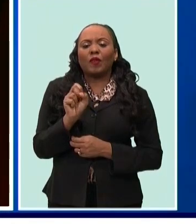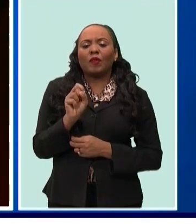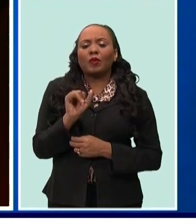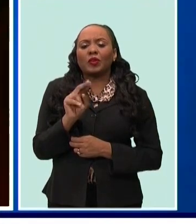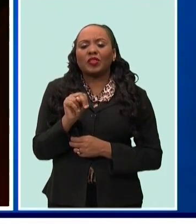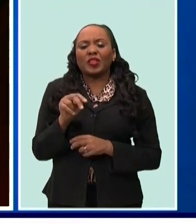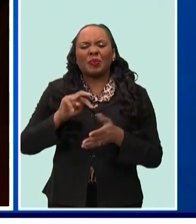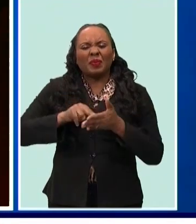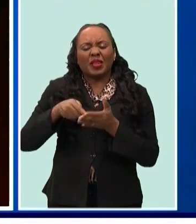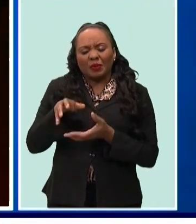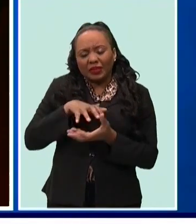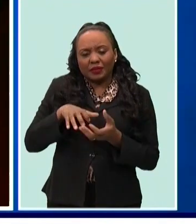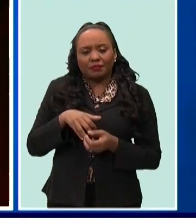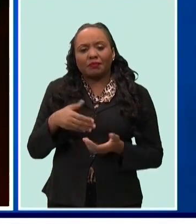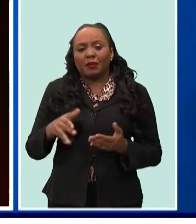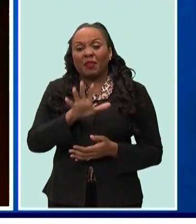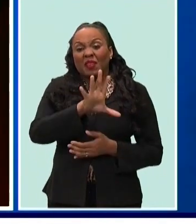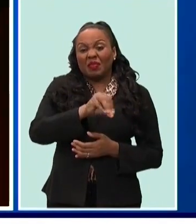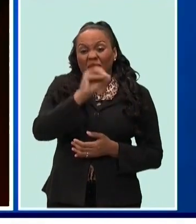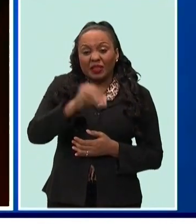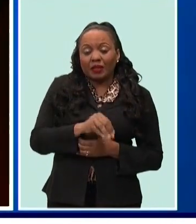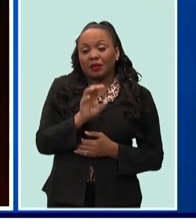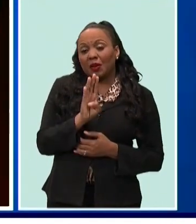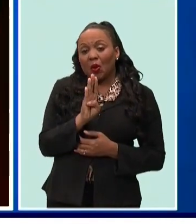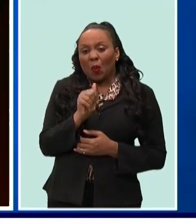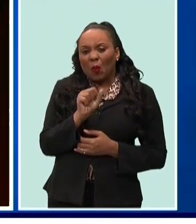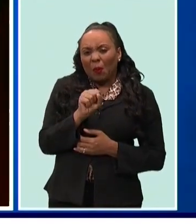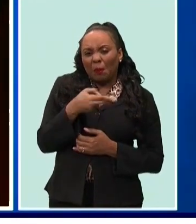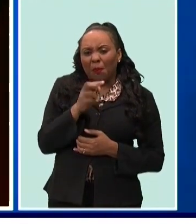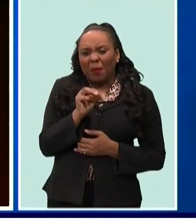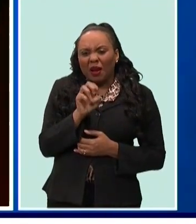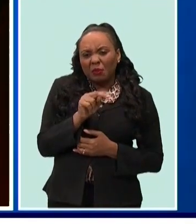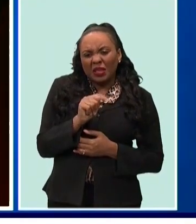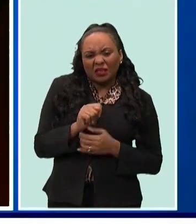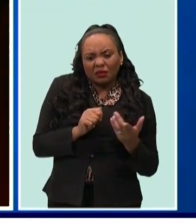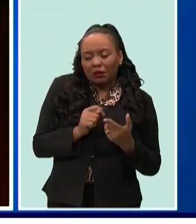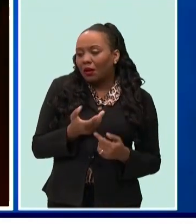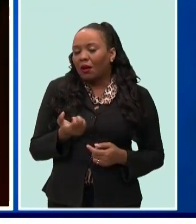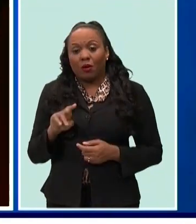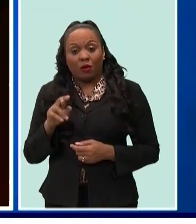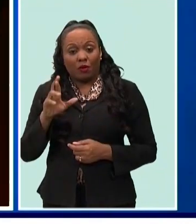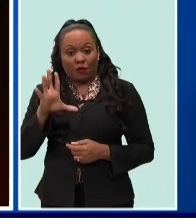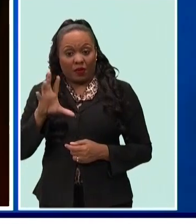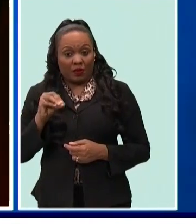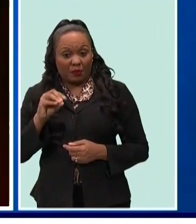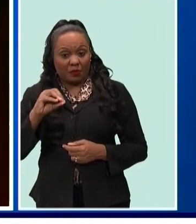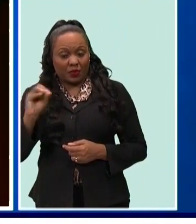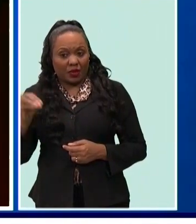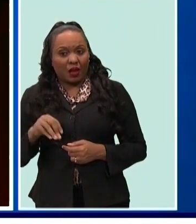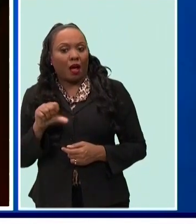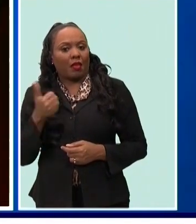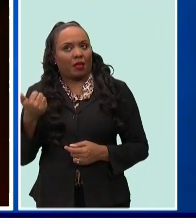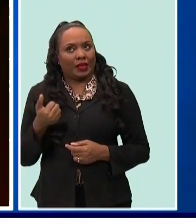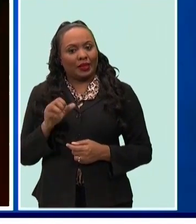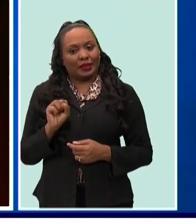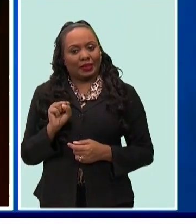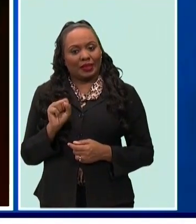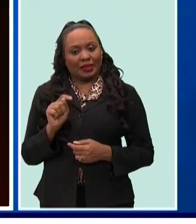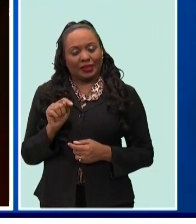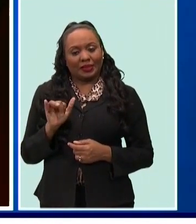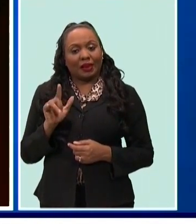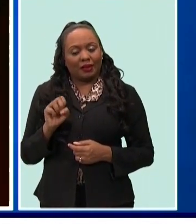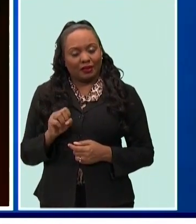have 50% Bashment and 50% of any other genre of your choice. Also,